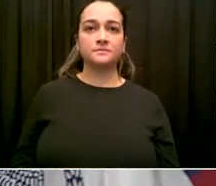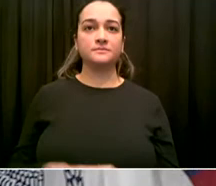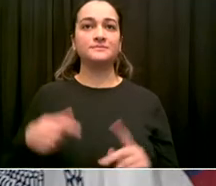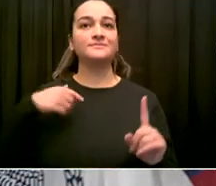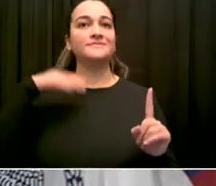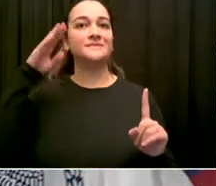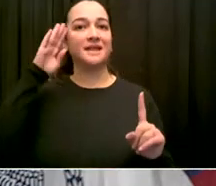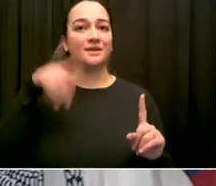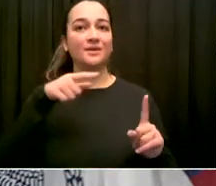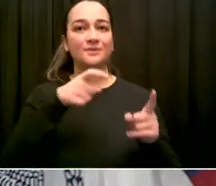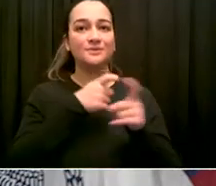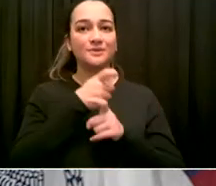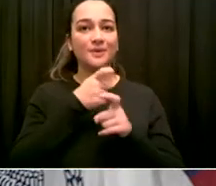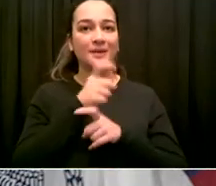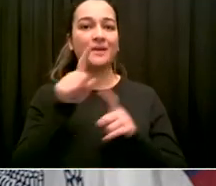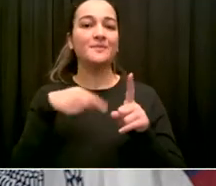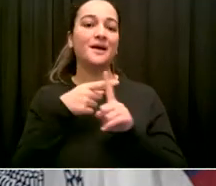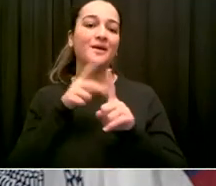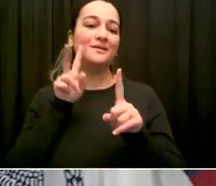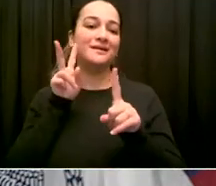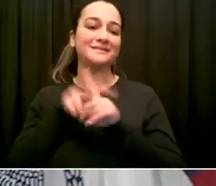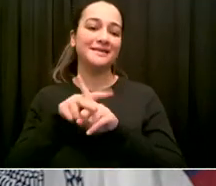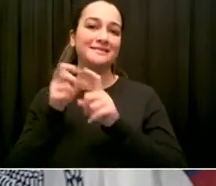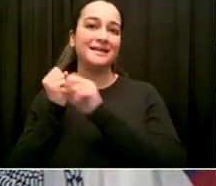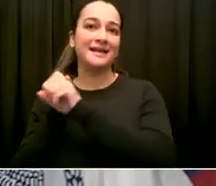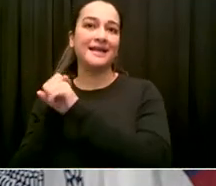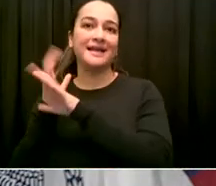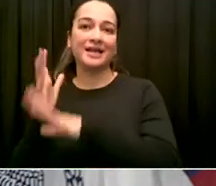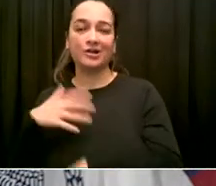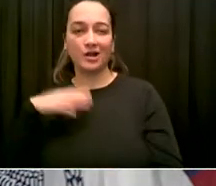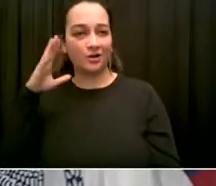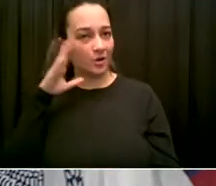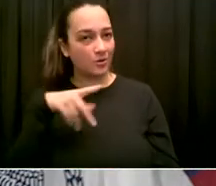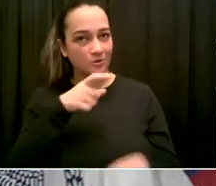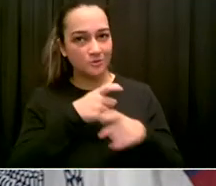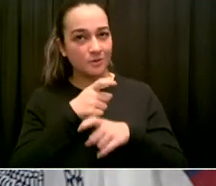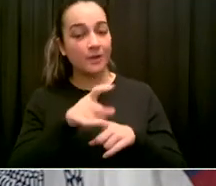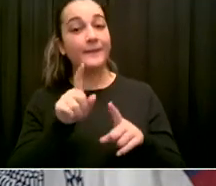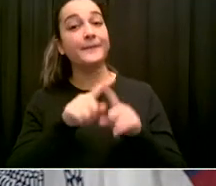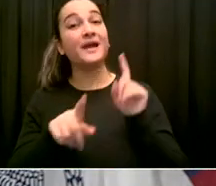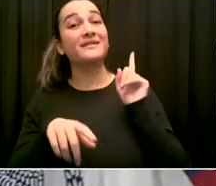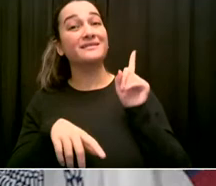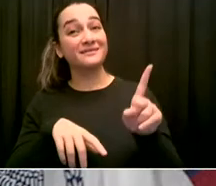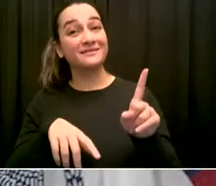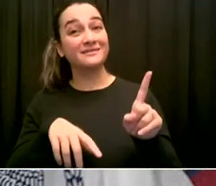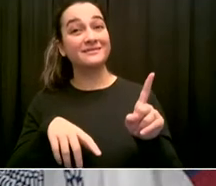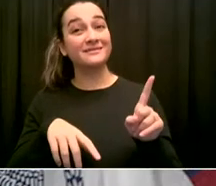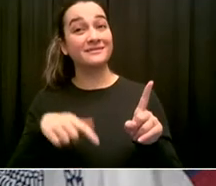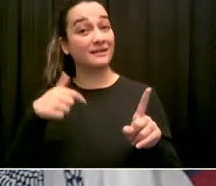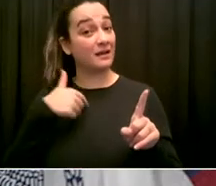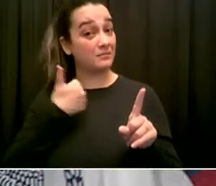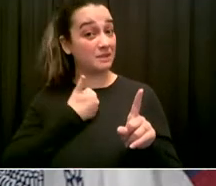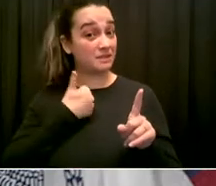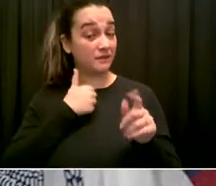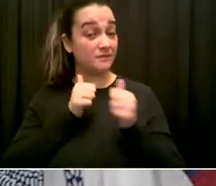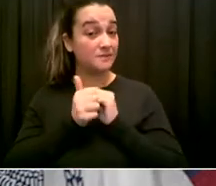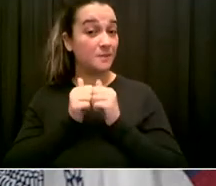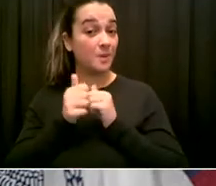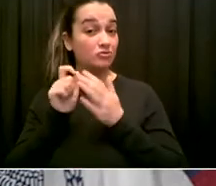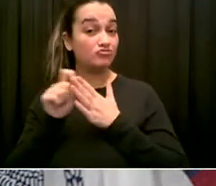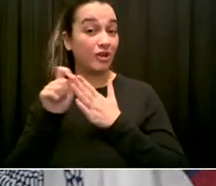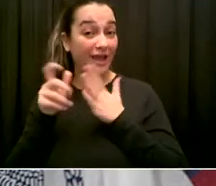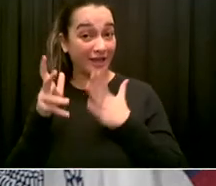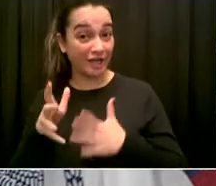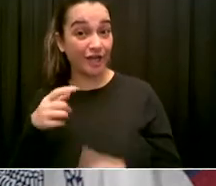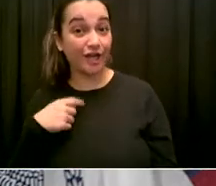news today, because I honestly believe that a sports writer, truly, and obviously one more gifted than I am, should make some news with